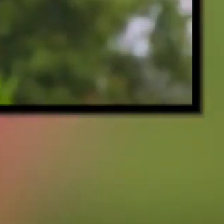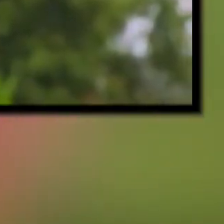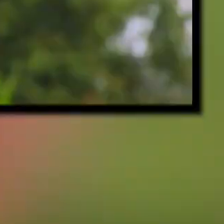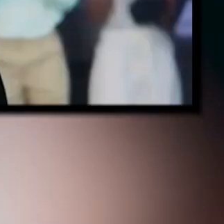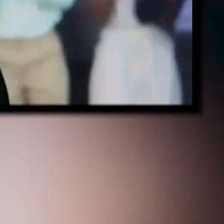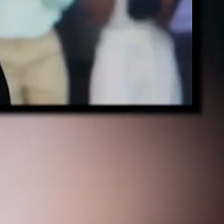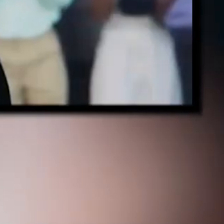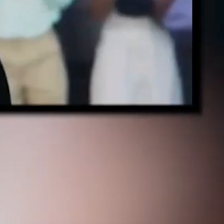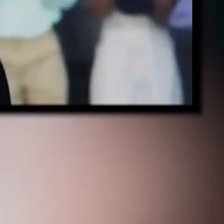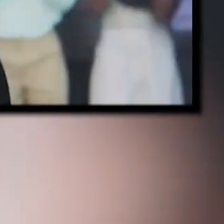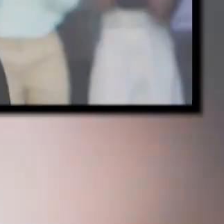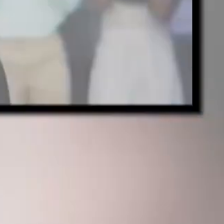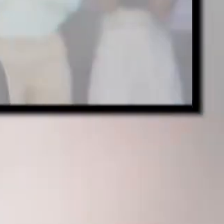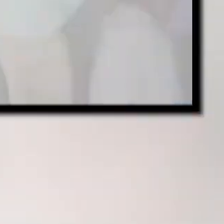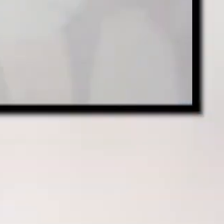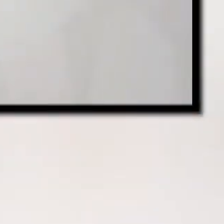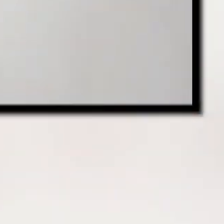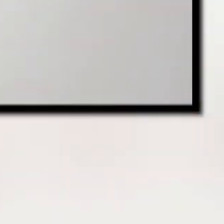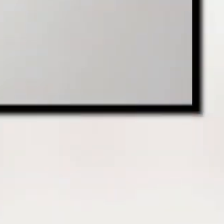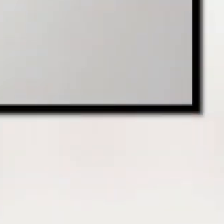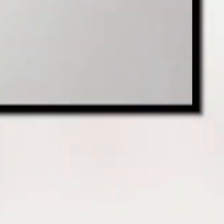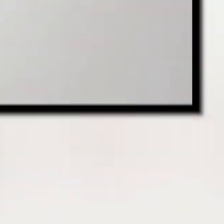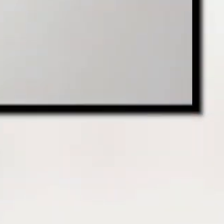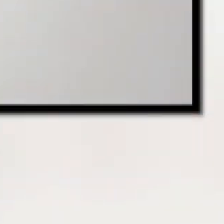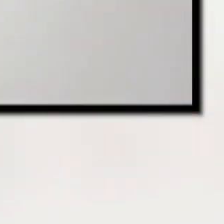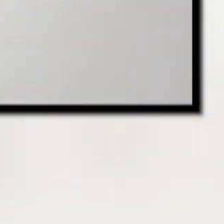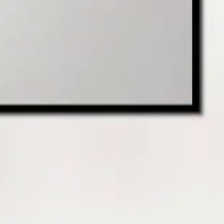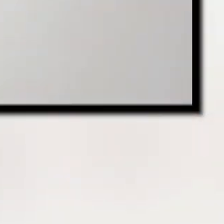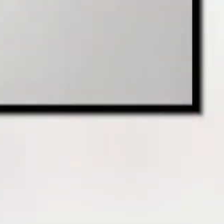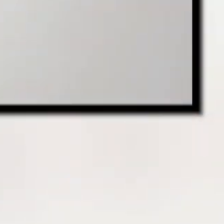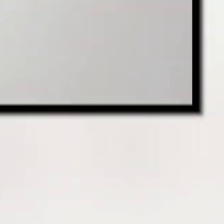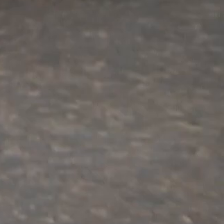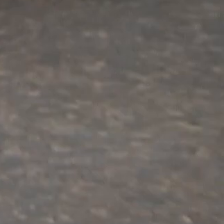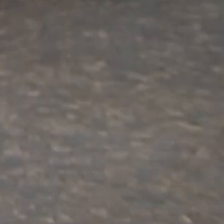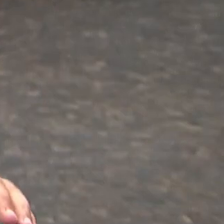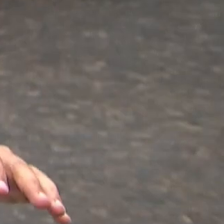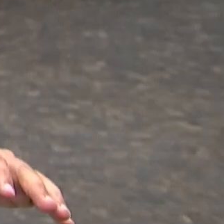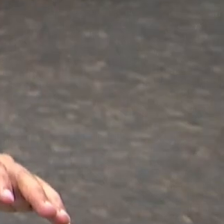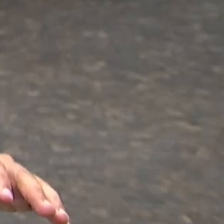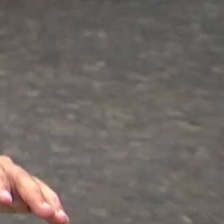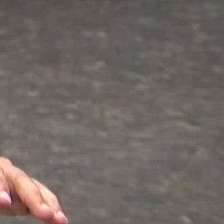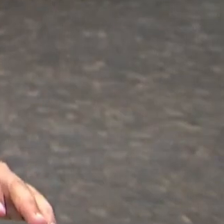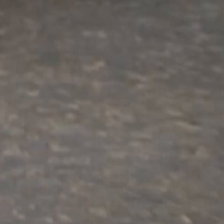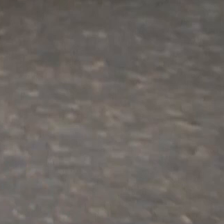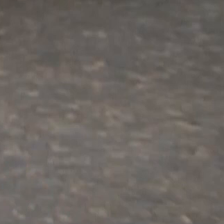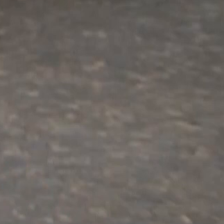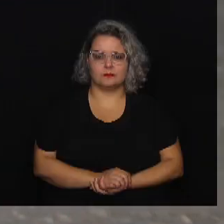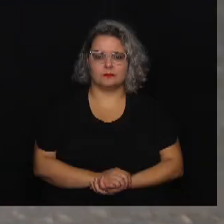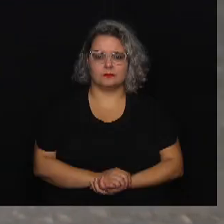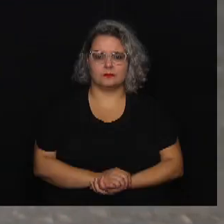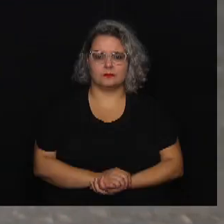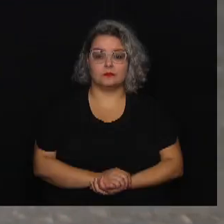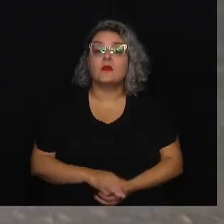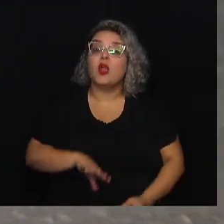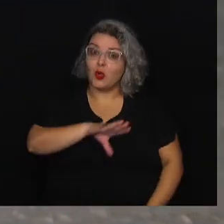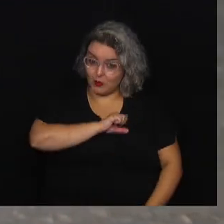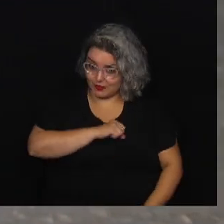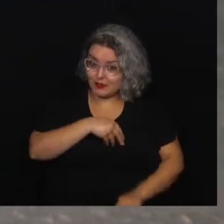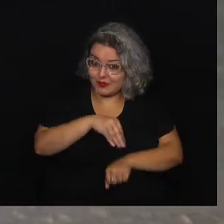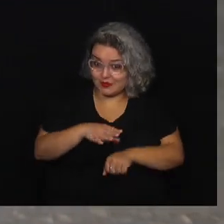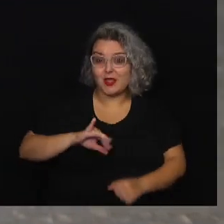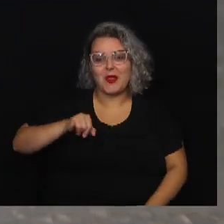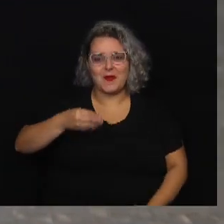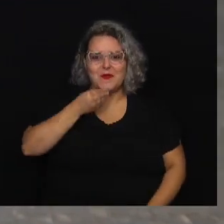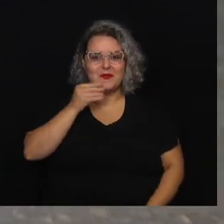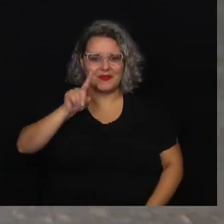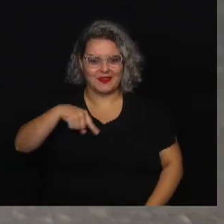all. Gostaram Gostaram das dicas de hoje? Aproveite! Eu volto na